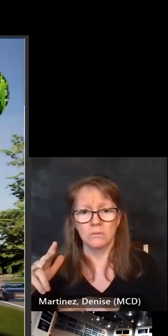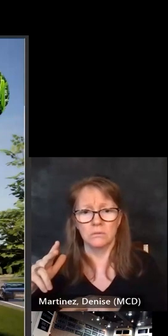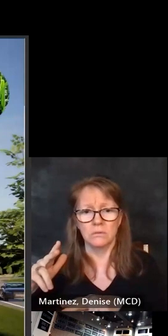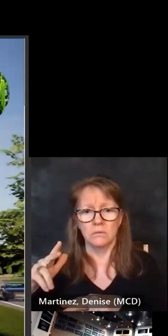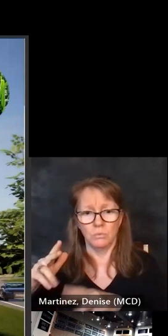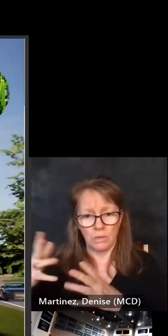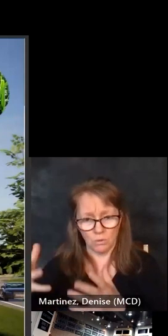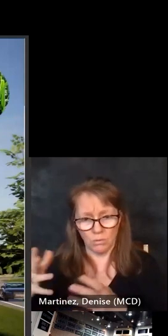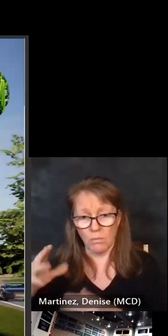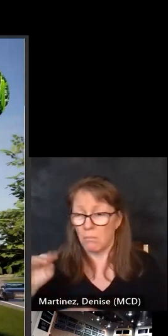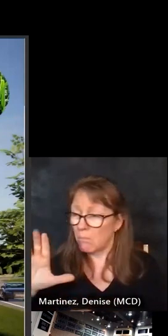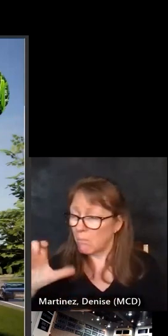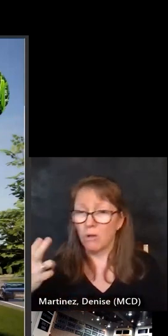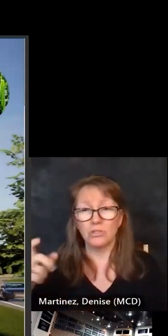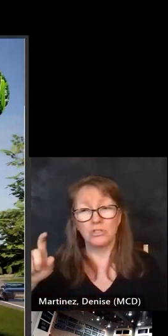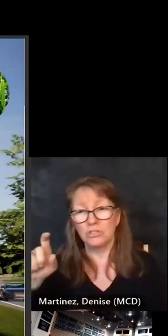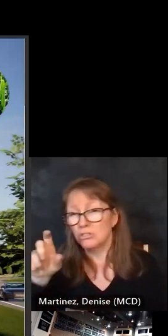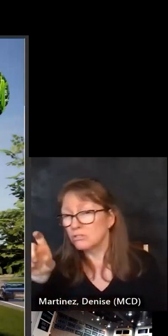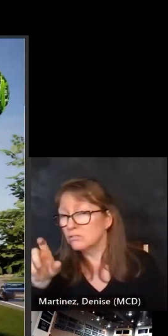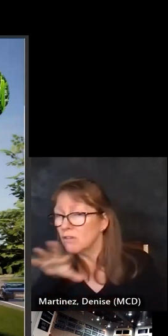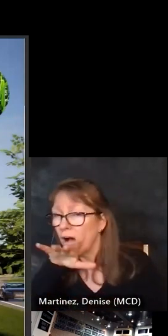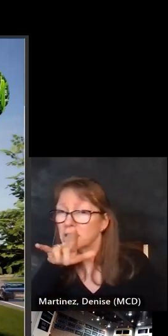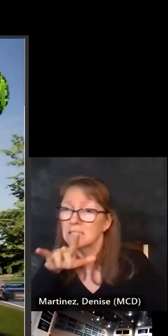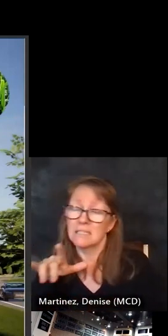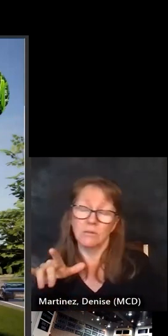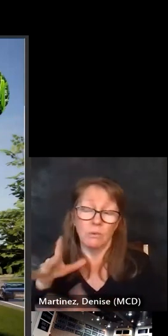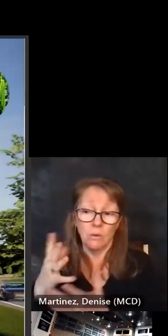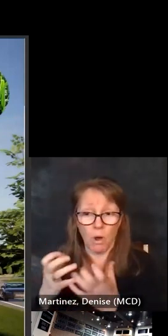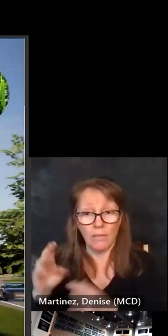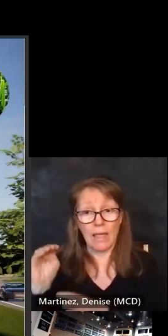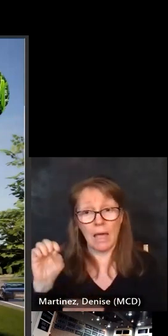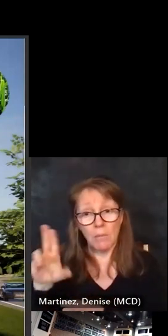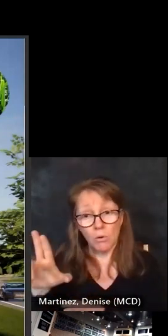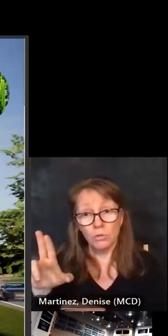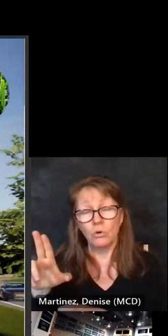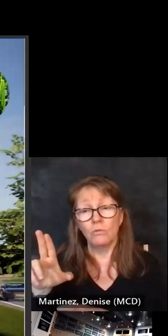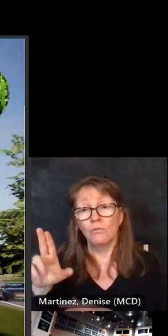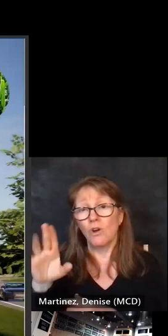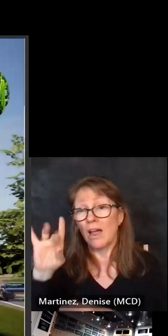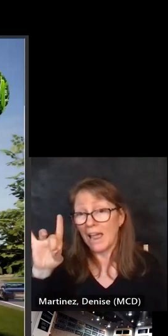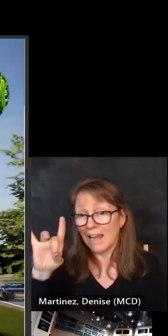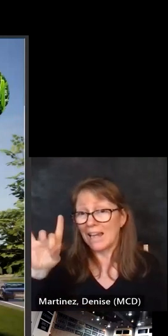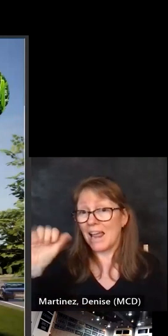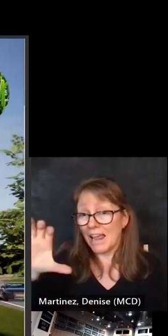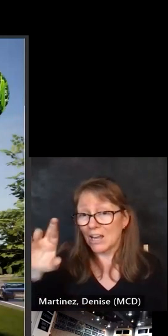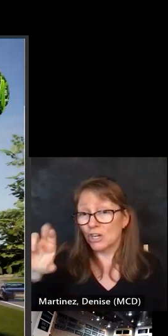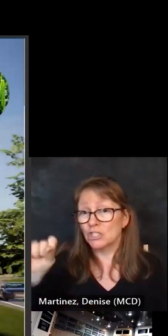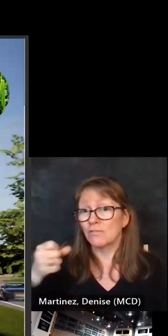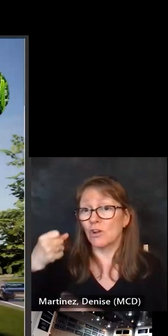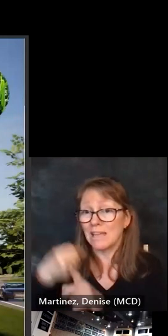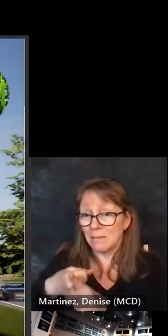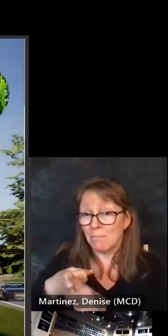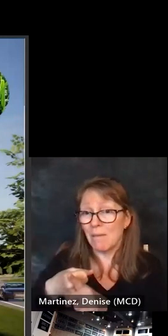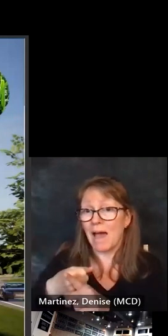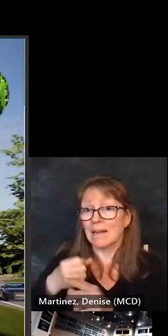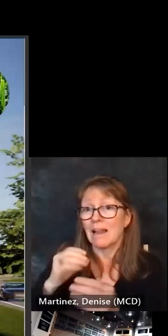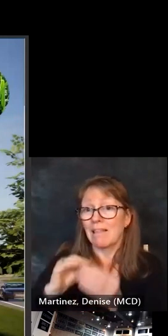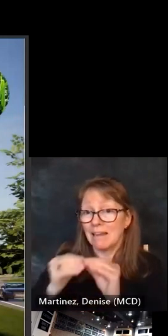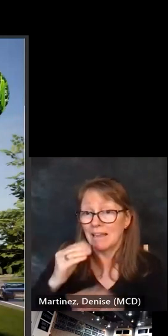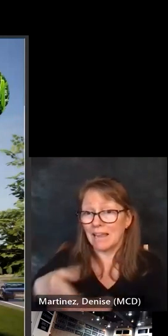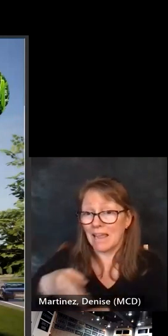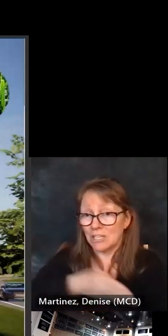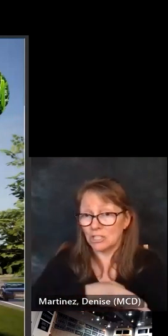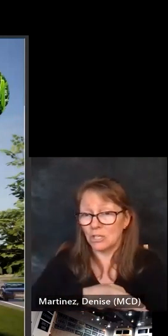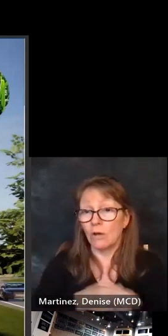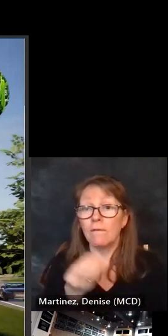the MOU's promised 8 acres for impact mitigation. We live in an urban desert of services. We live in a